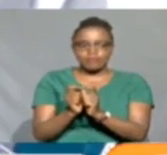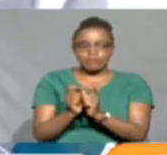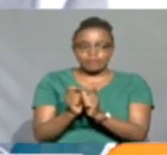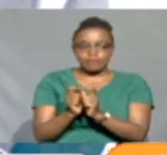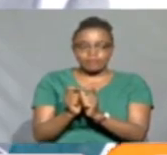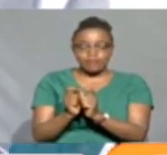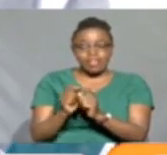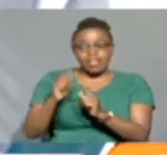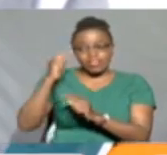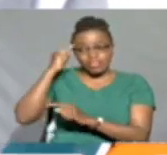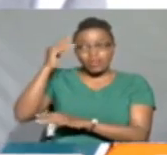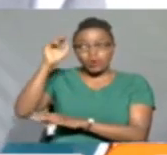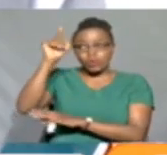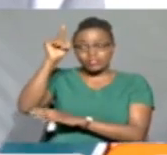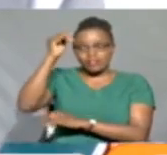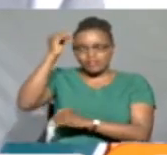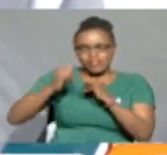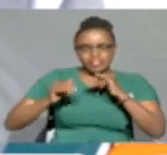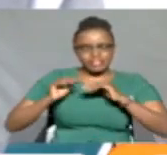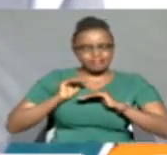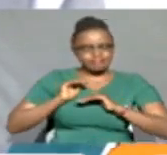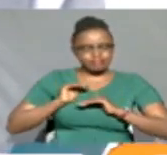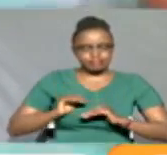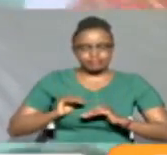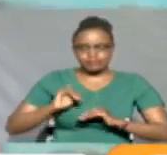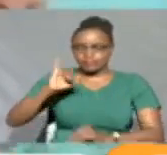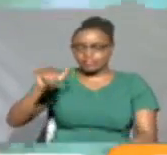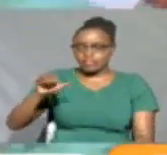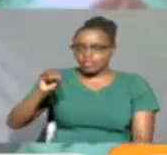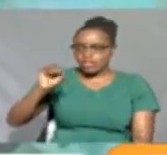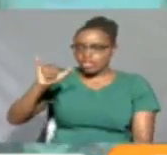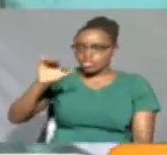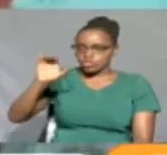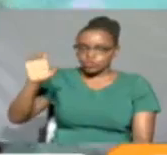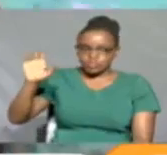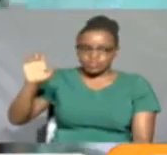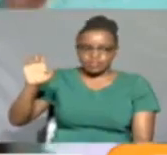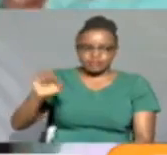I think God has finally rested Joyce.